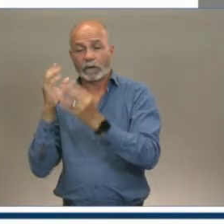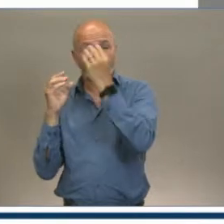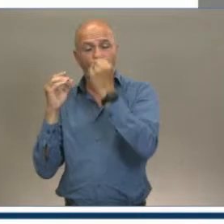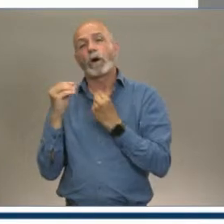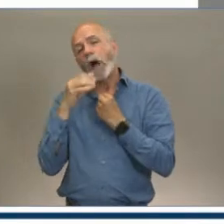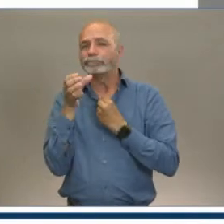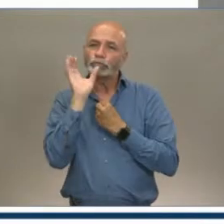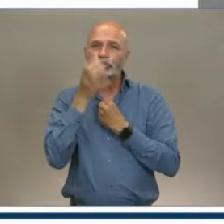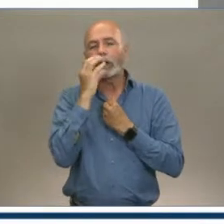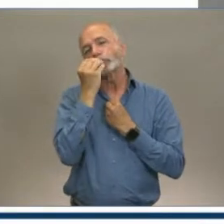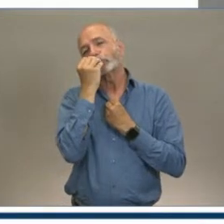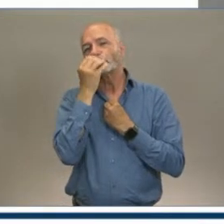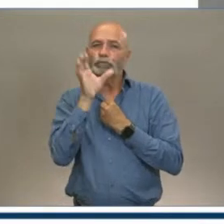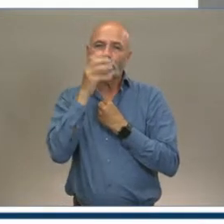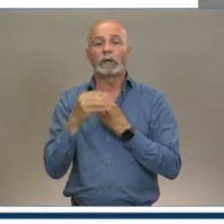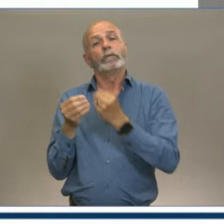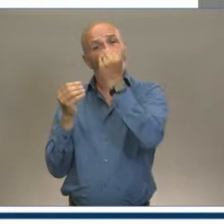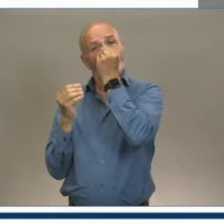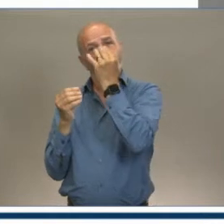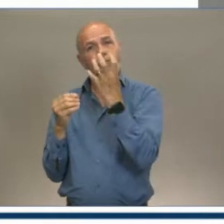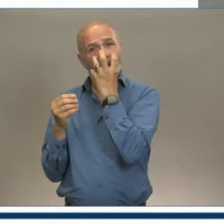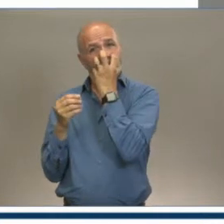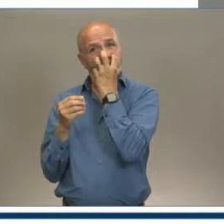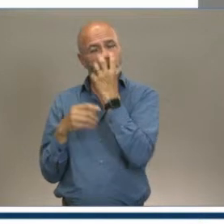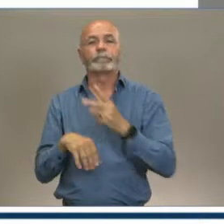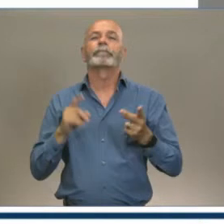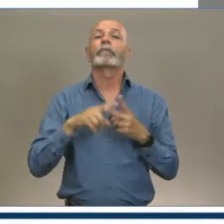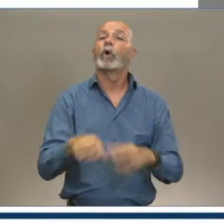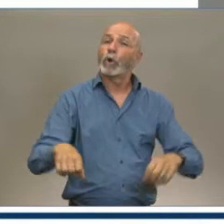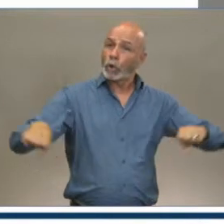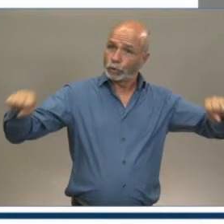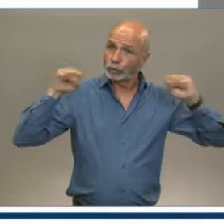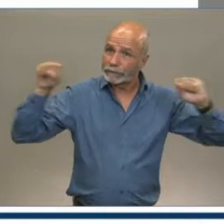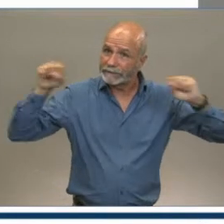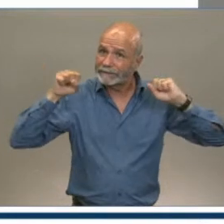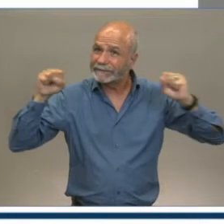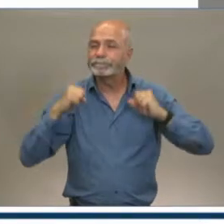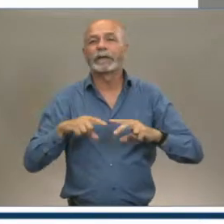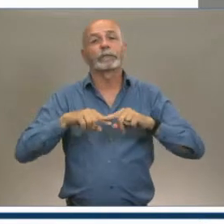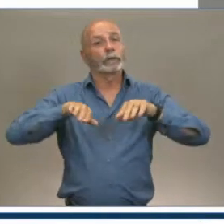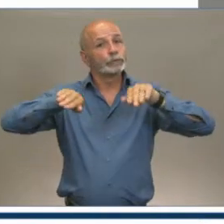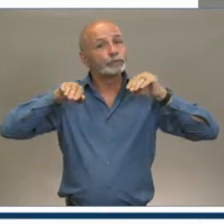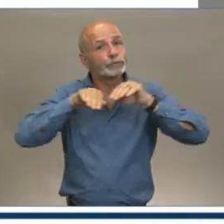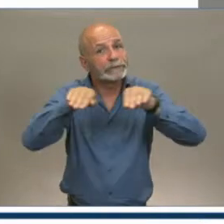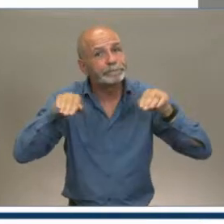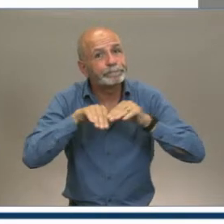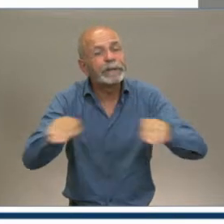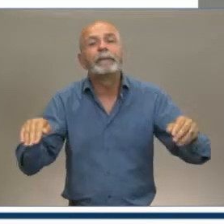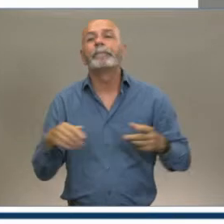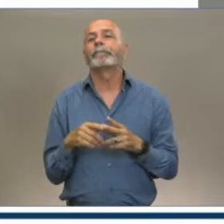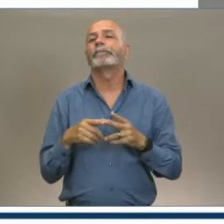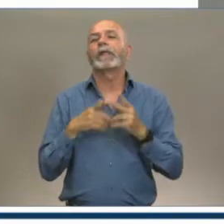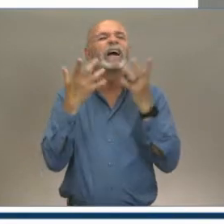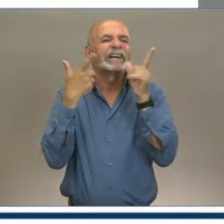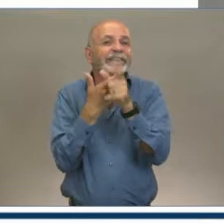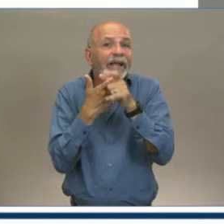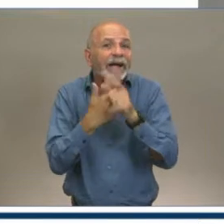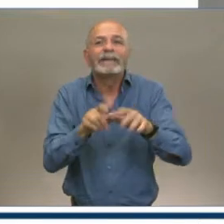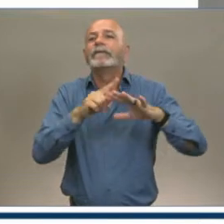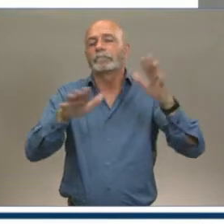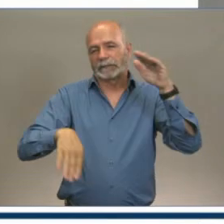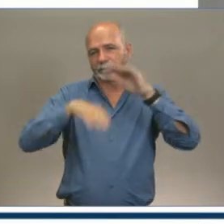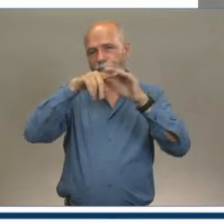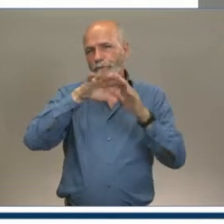Fitness, sport, and recreation facilities like gyms, yoga studios, pools, and arenas can operate at 50% capacity.